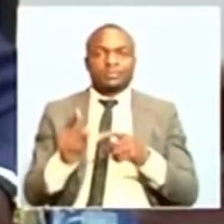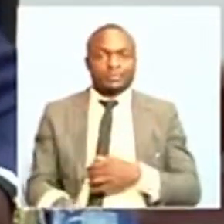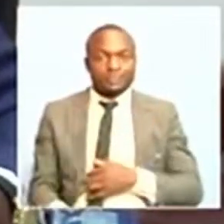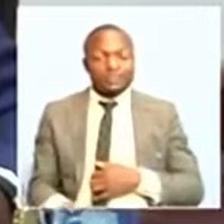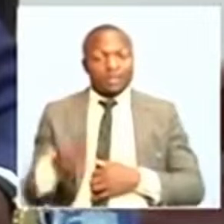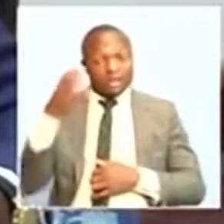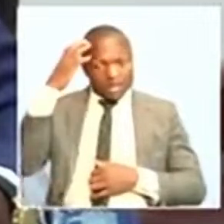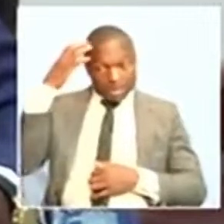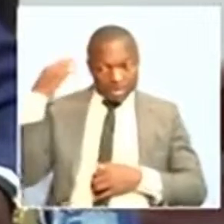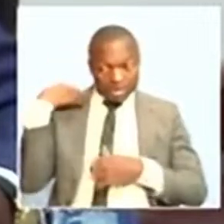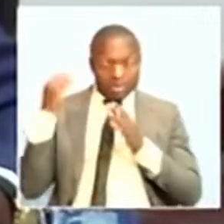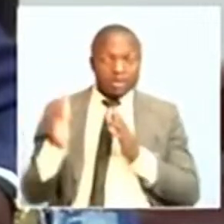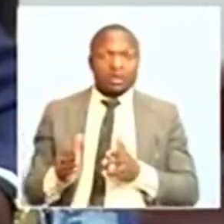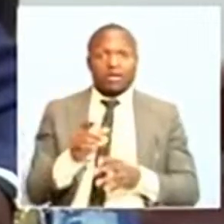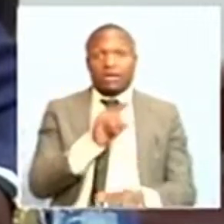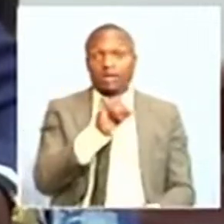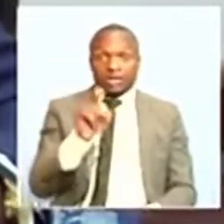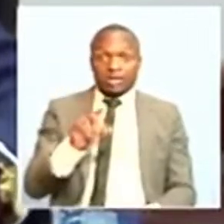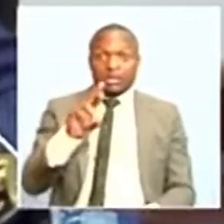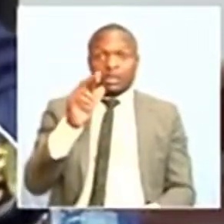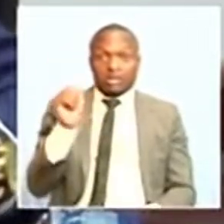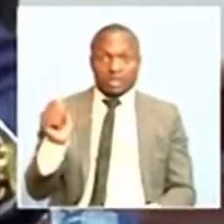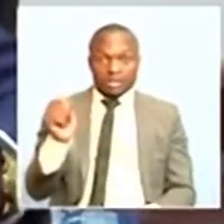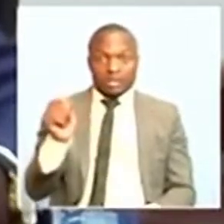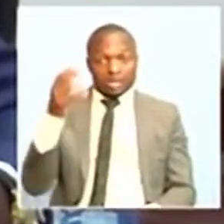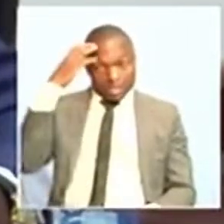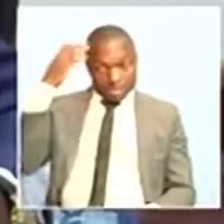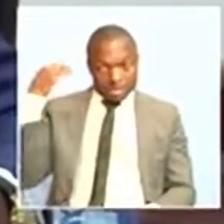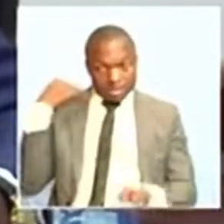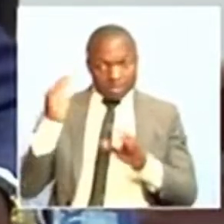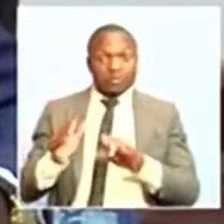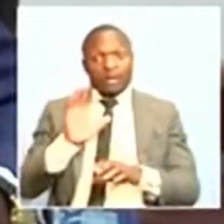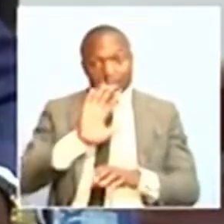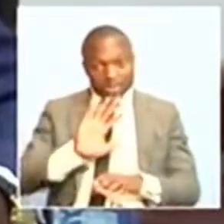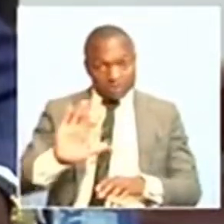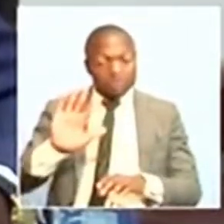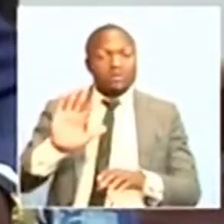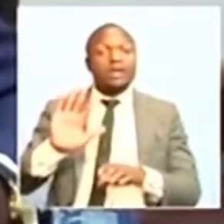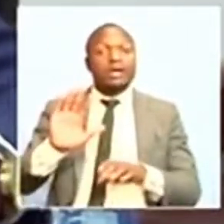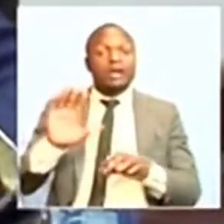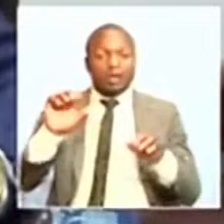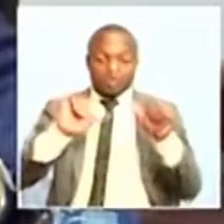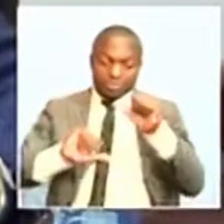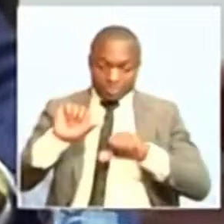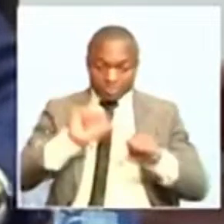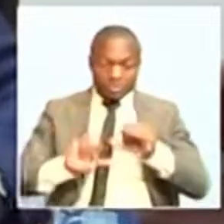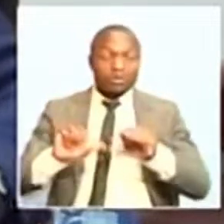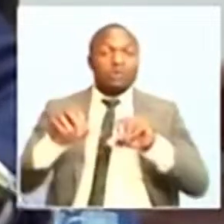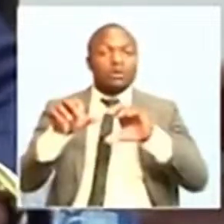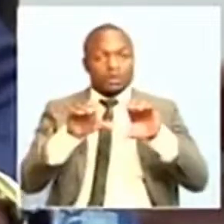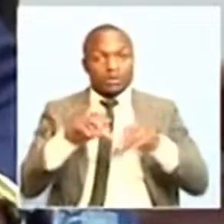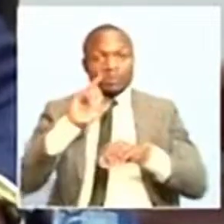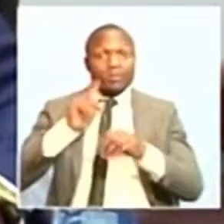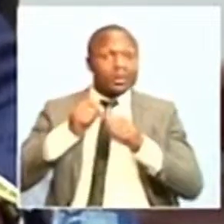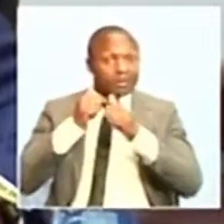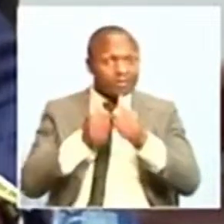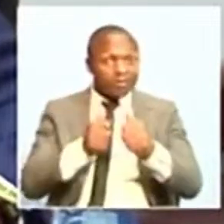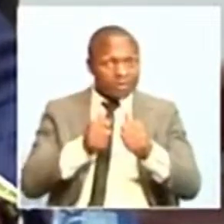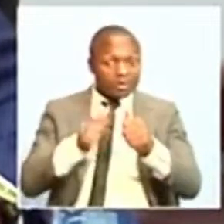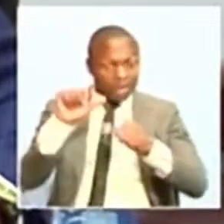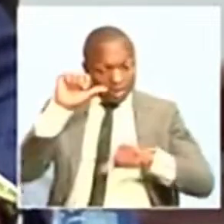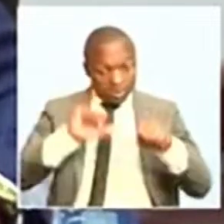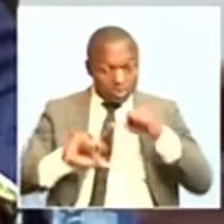When ZRA officers are carrying out their audits, should they follow all the audit